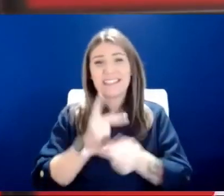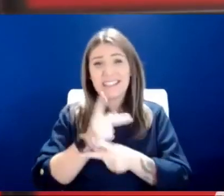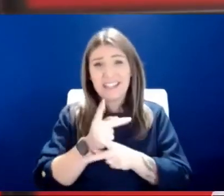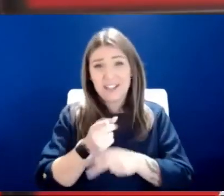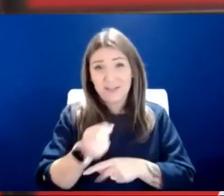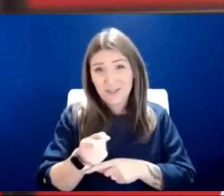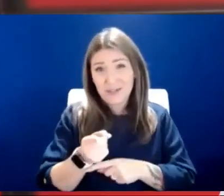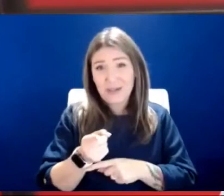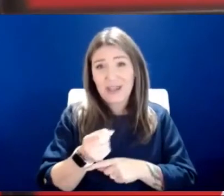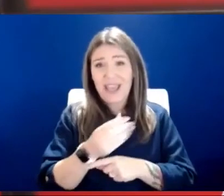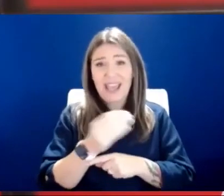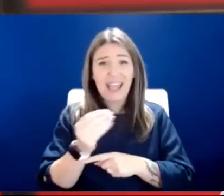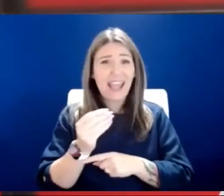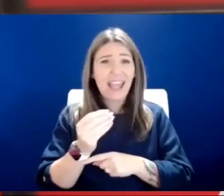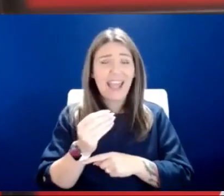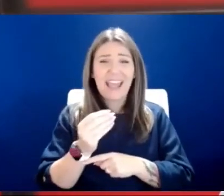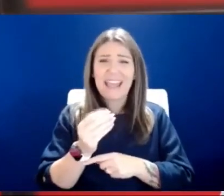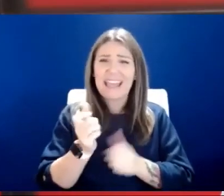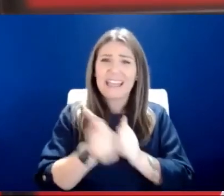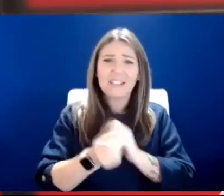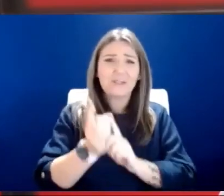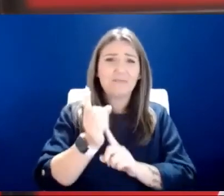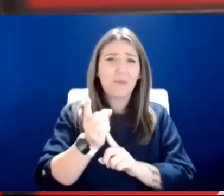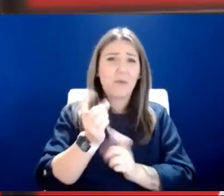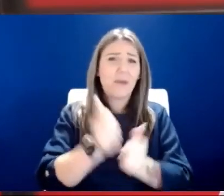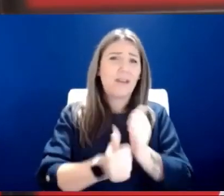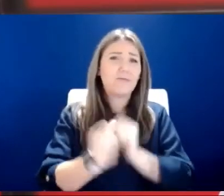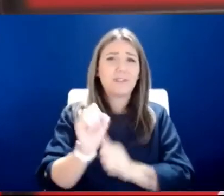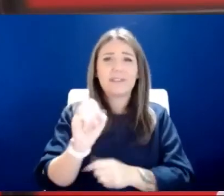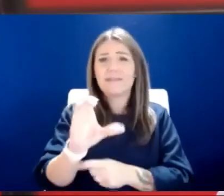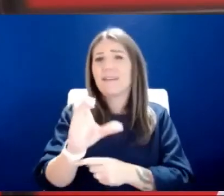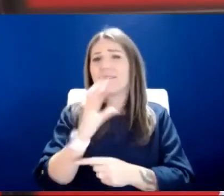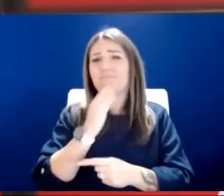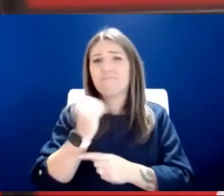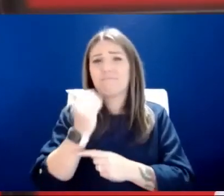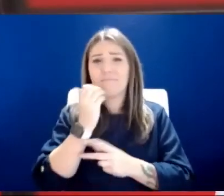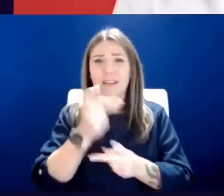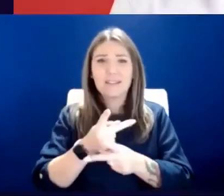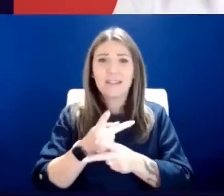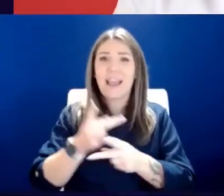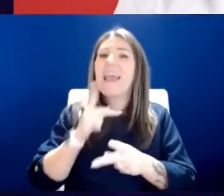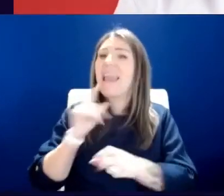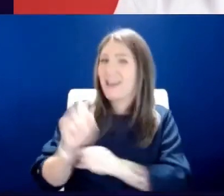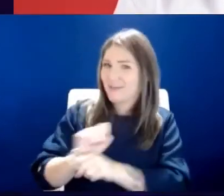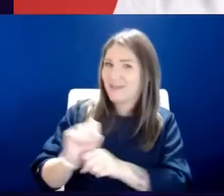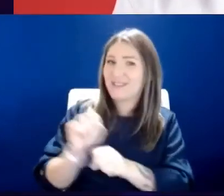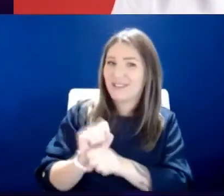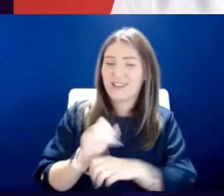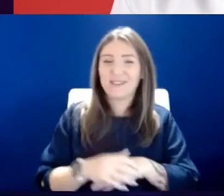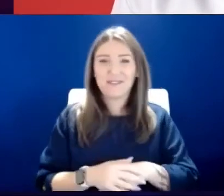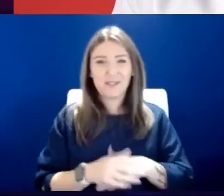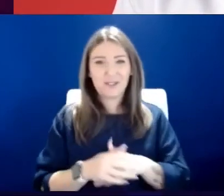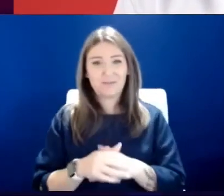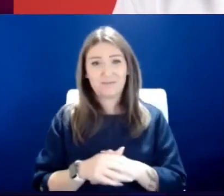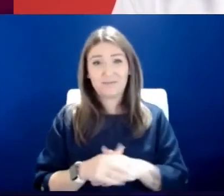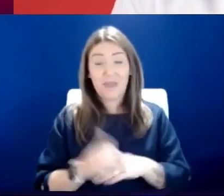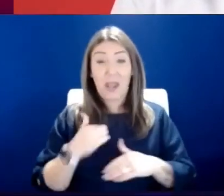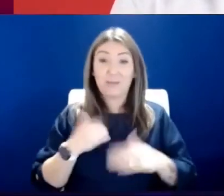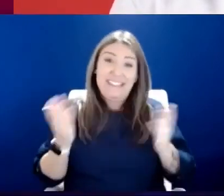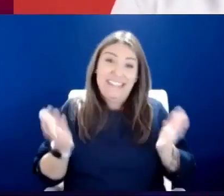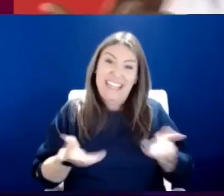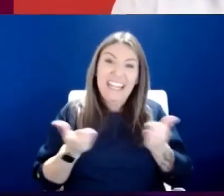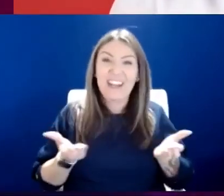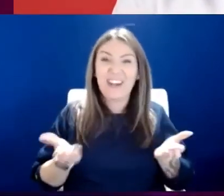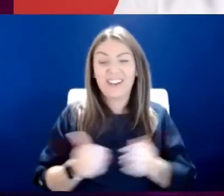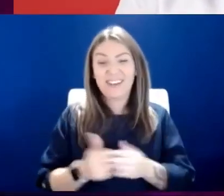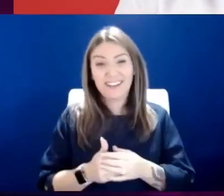on every moment, every second, and best care they provide. So absolutely, I just happen to be here. So it'll